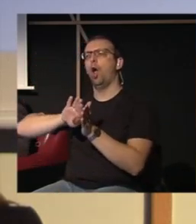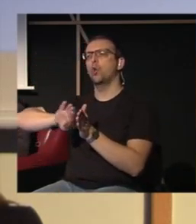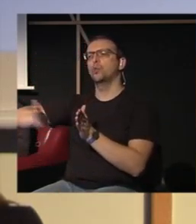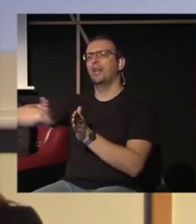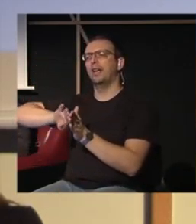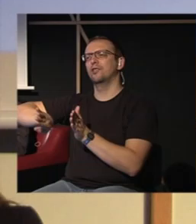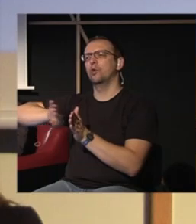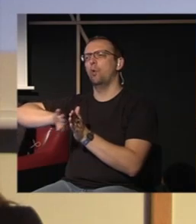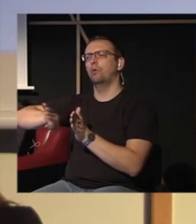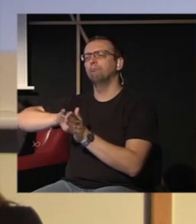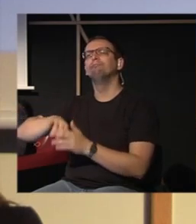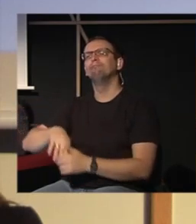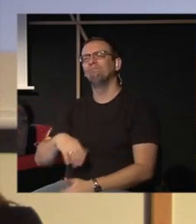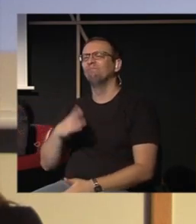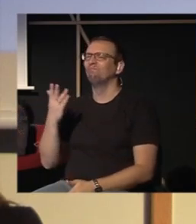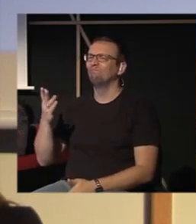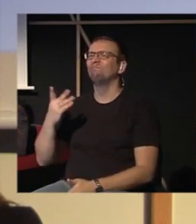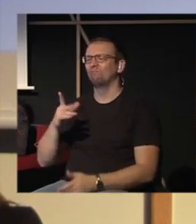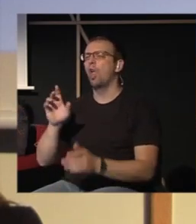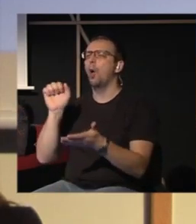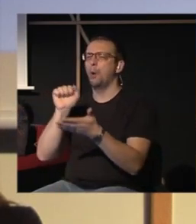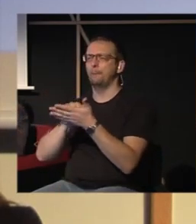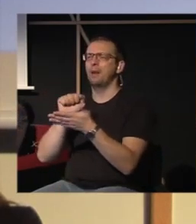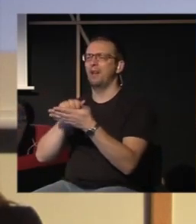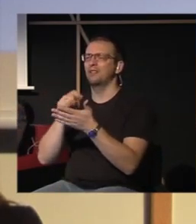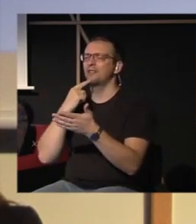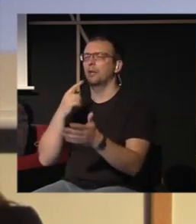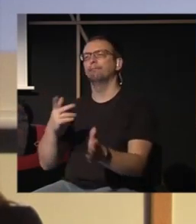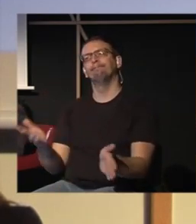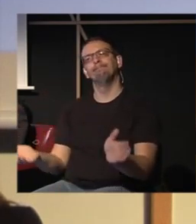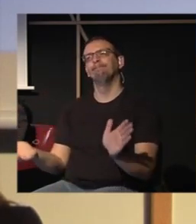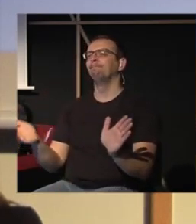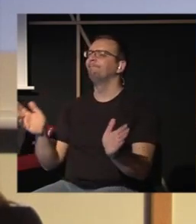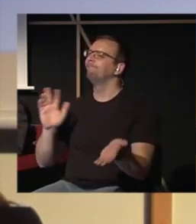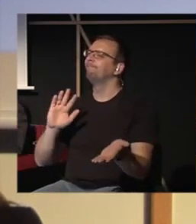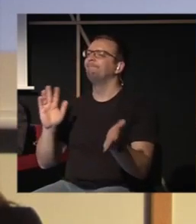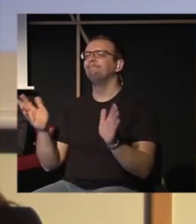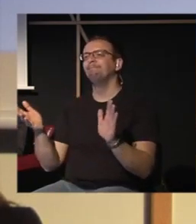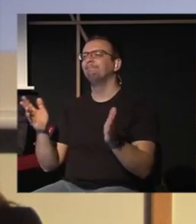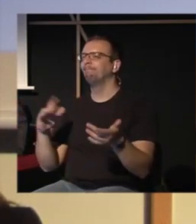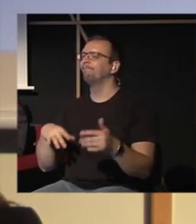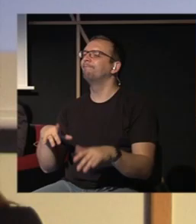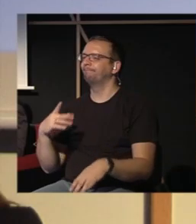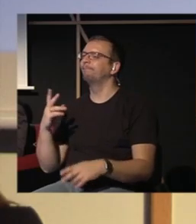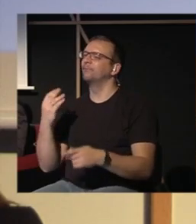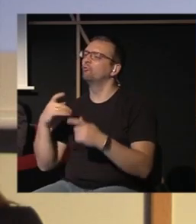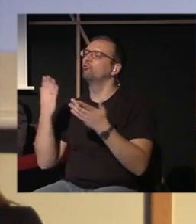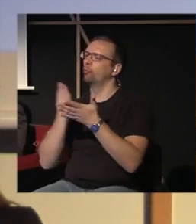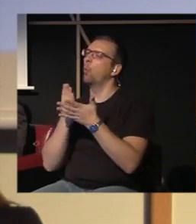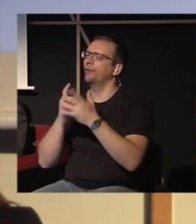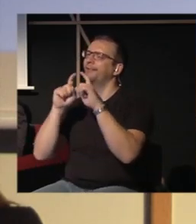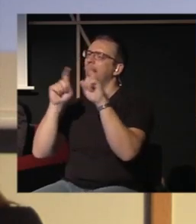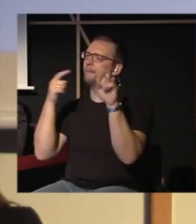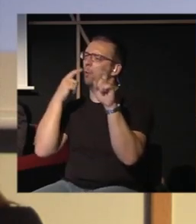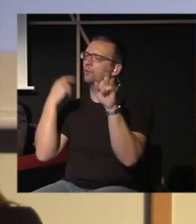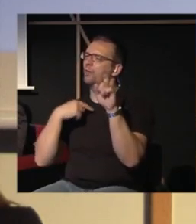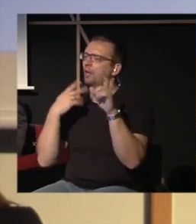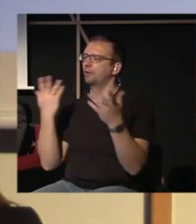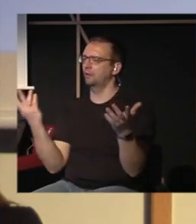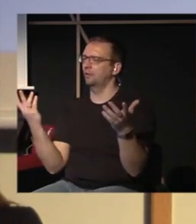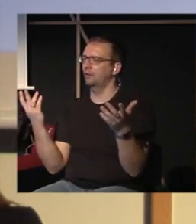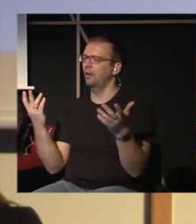as CNN. What do you see like an impact of this visibility on television in the news of the topic of access and